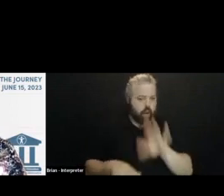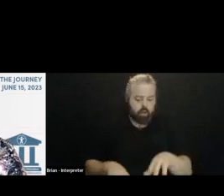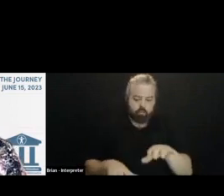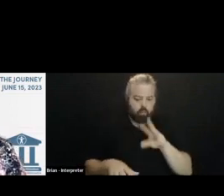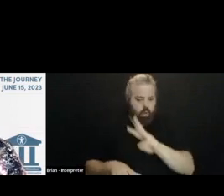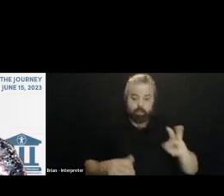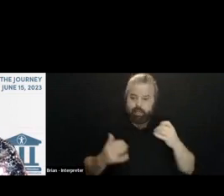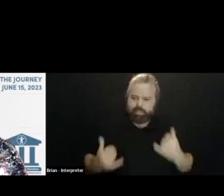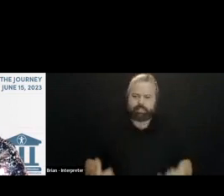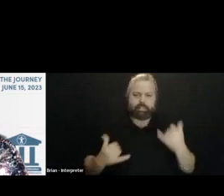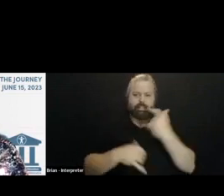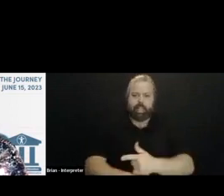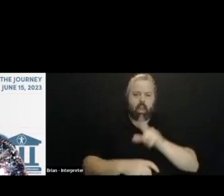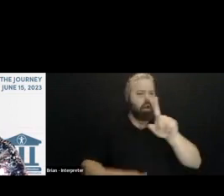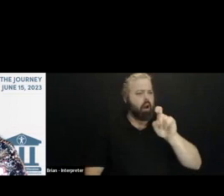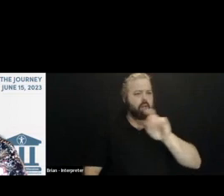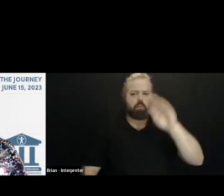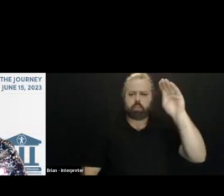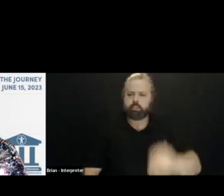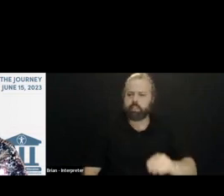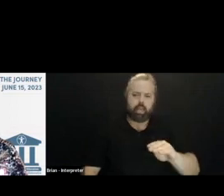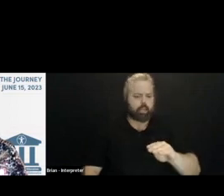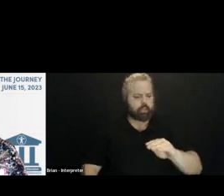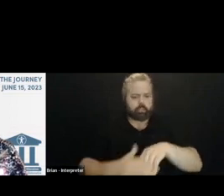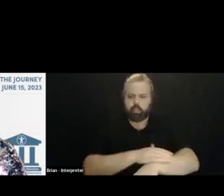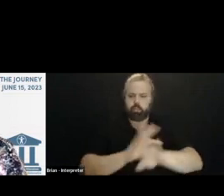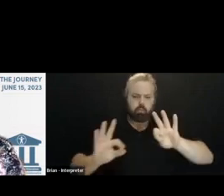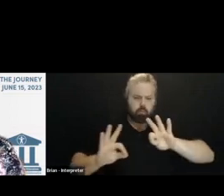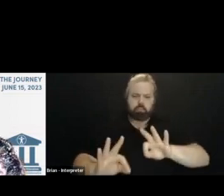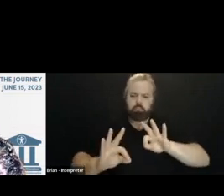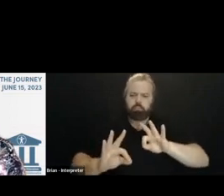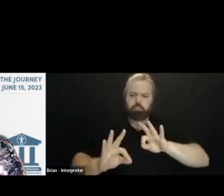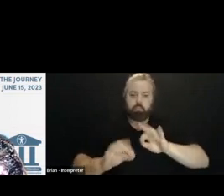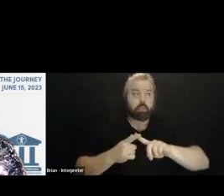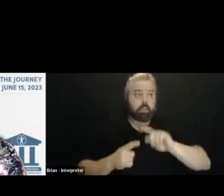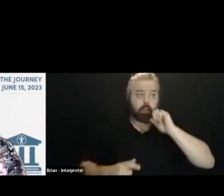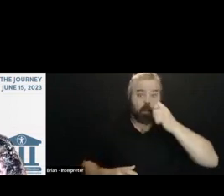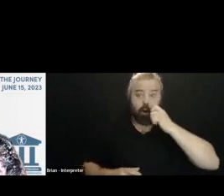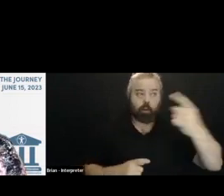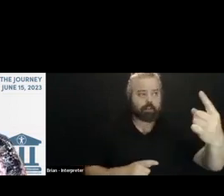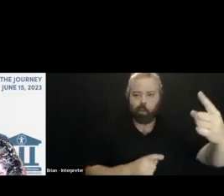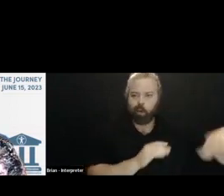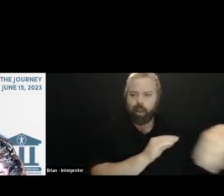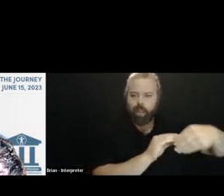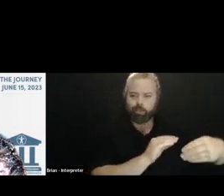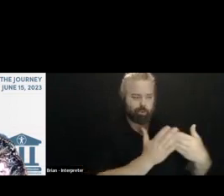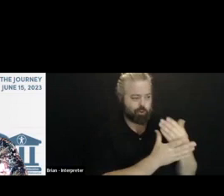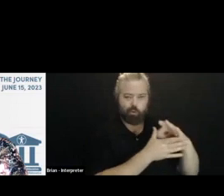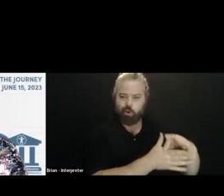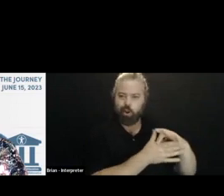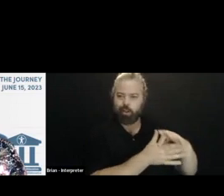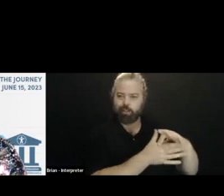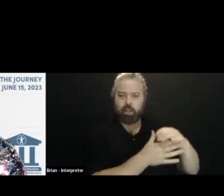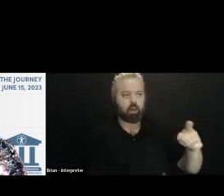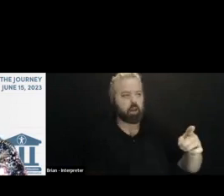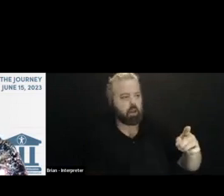today, tomorrow somebody could add new content to your site that is now inaccessible. So as you're moving forward,